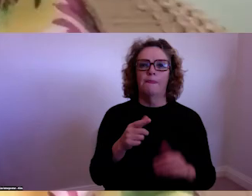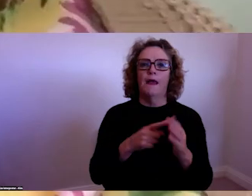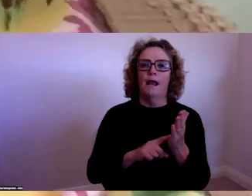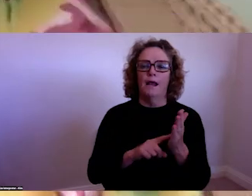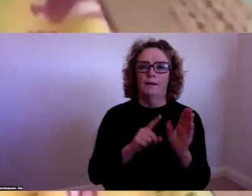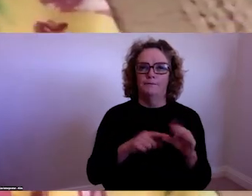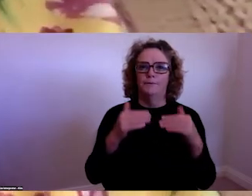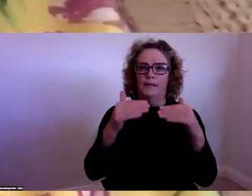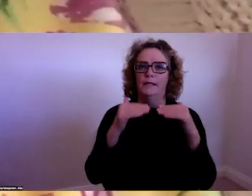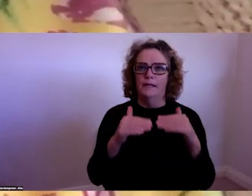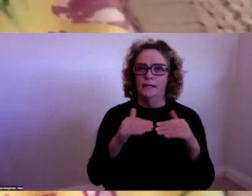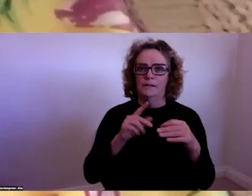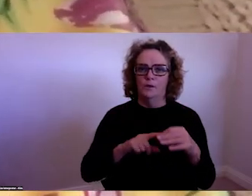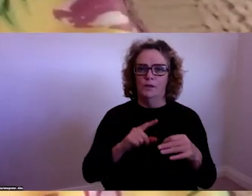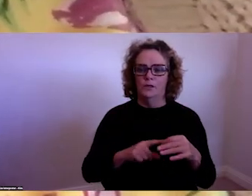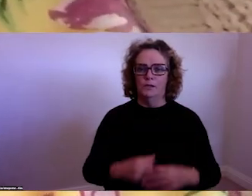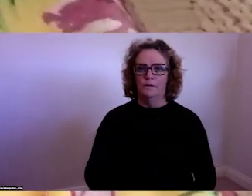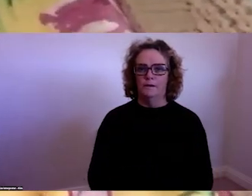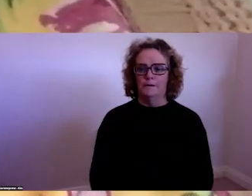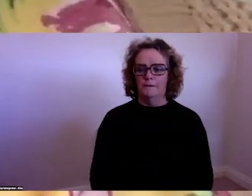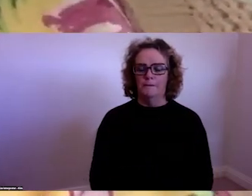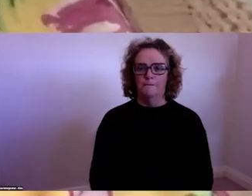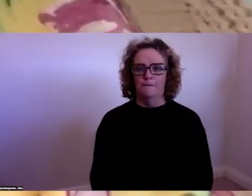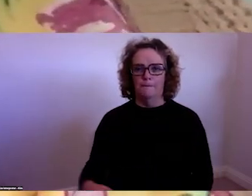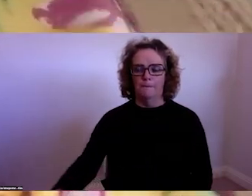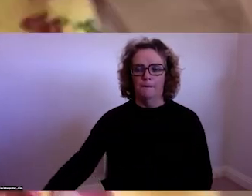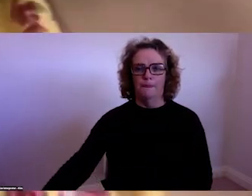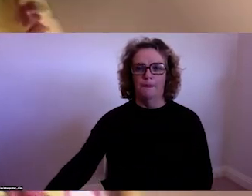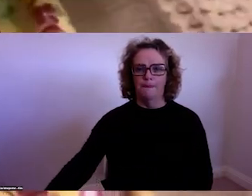question is, hold up.